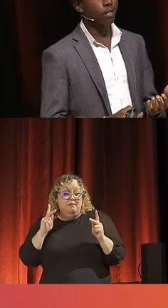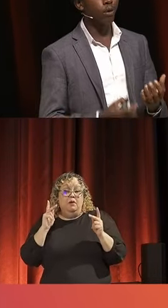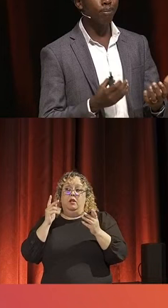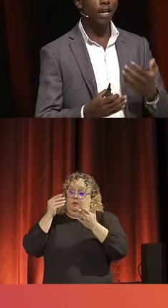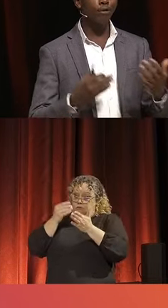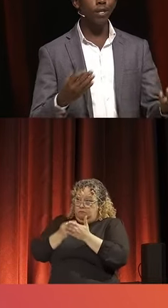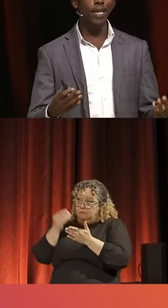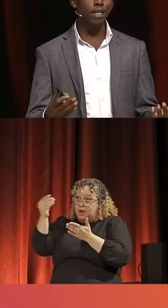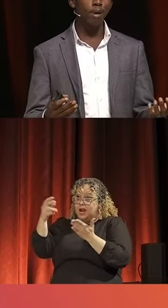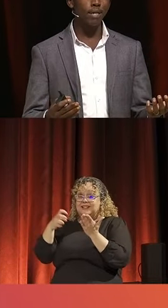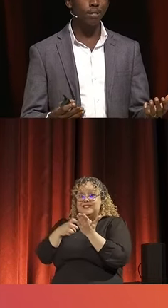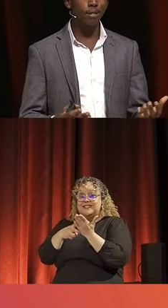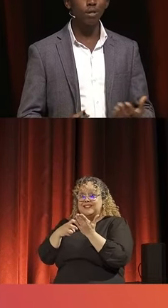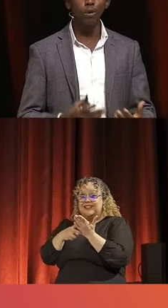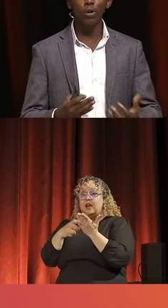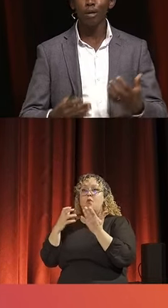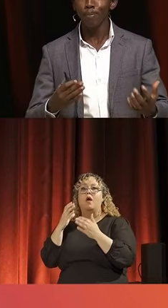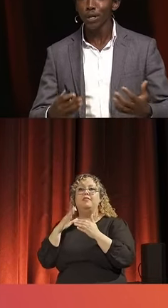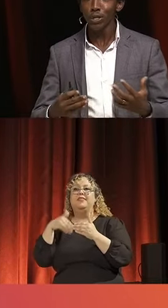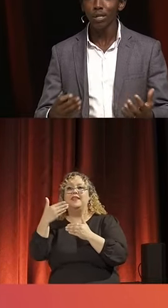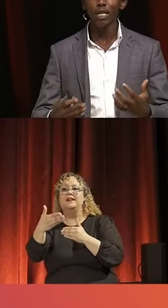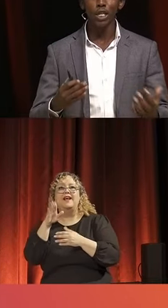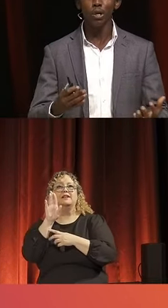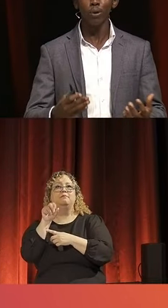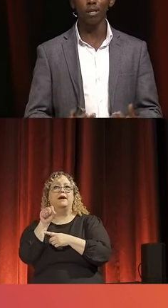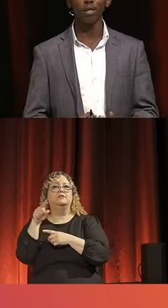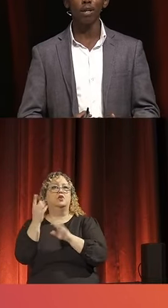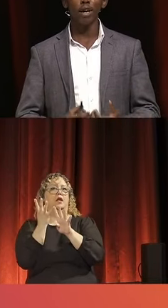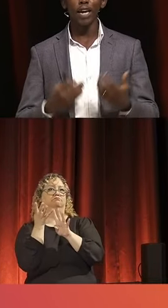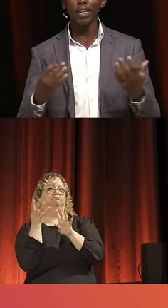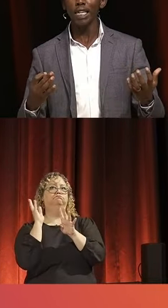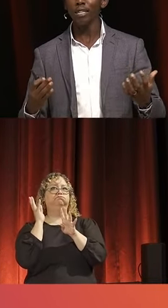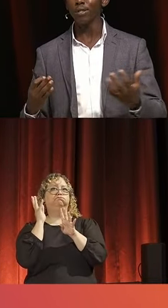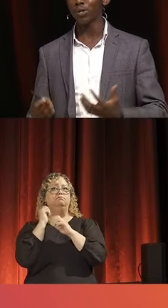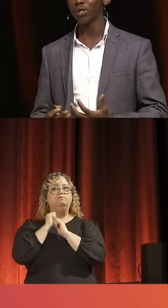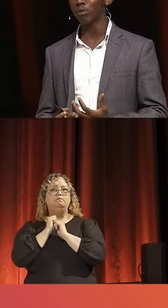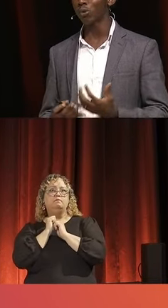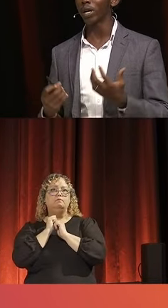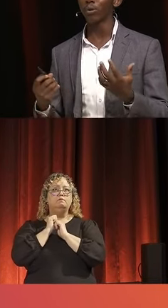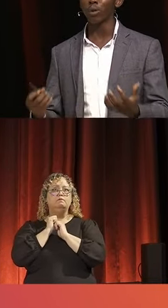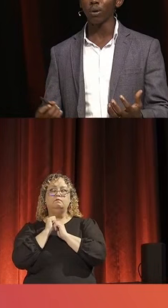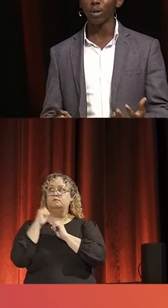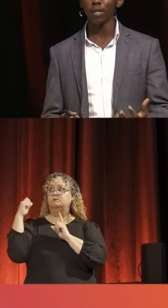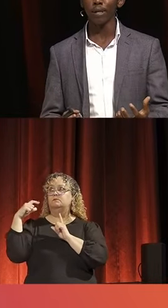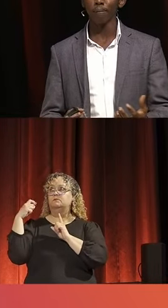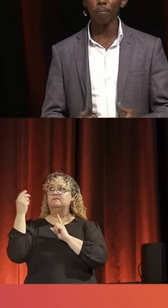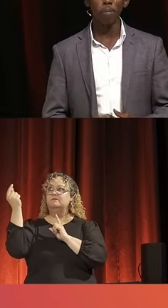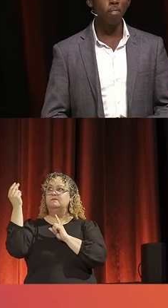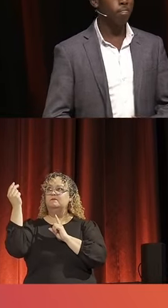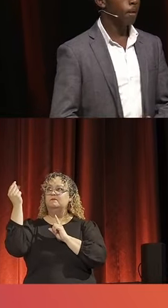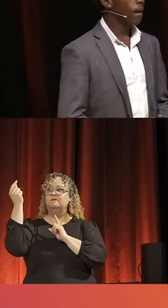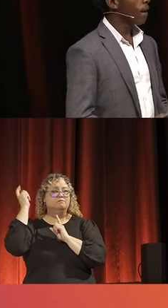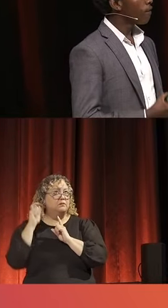tickets, they were buying for the next bus, so they were impatiently queuing and needed the system to work really quickly.